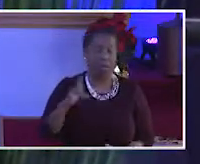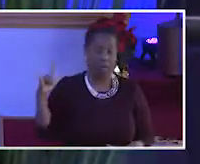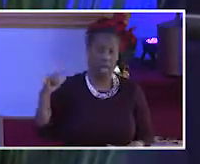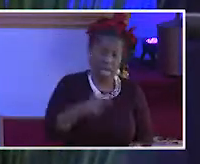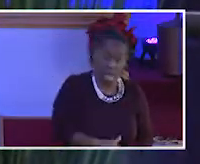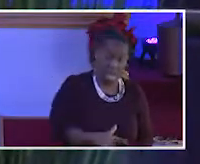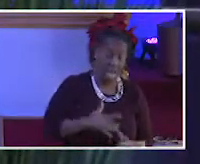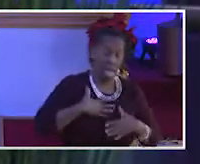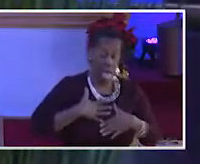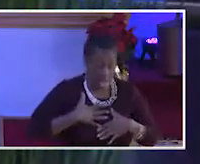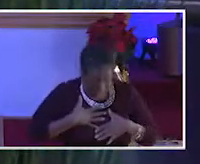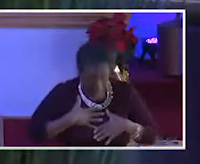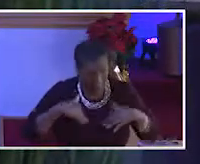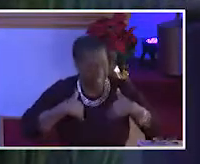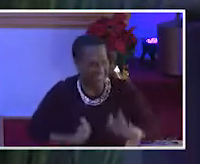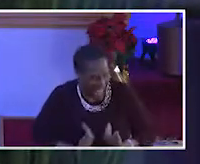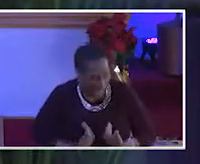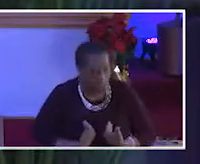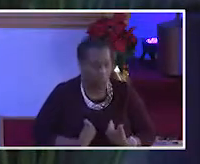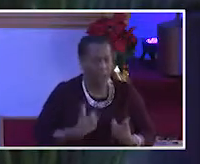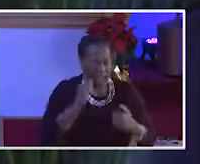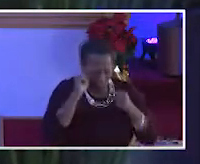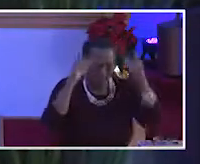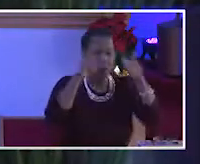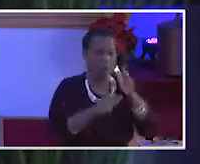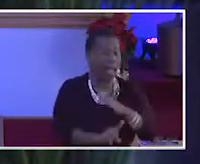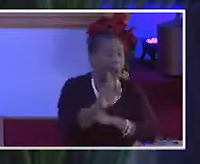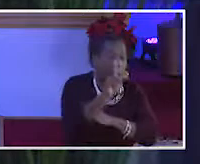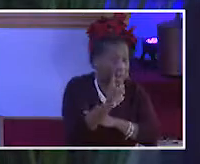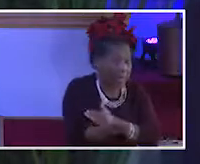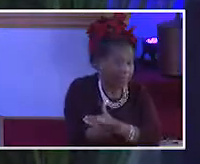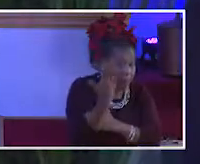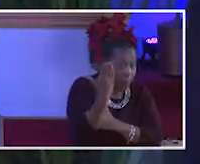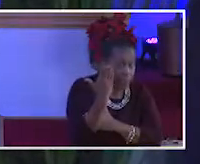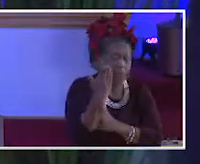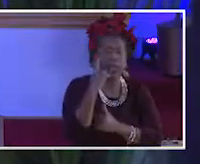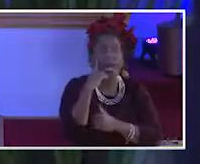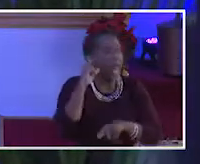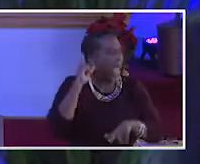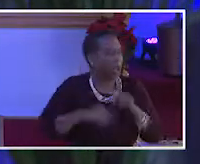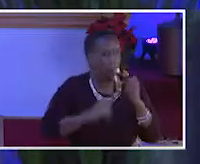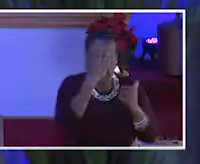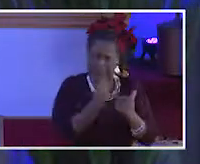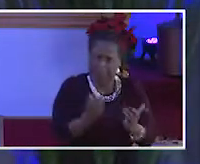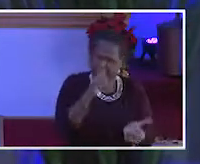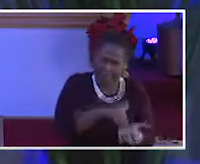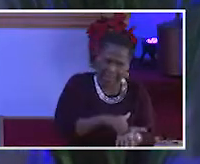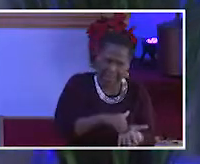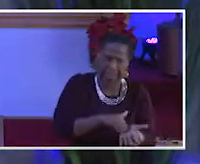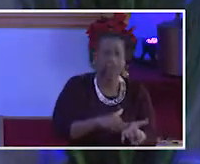at 1 o'clock in the morning, and the other day I couldn't go back to sleep, so I started